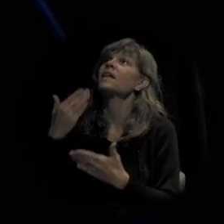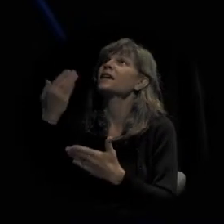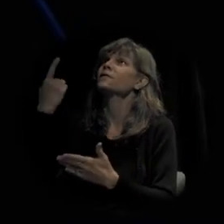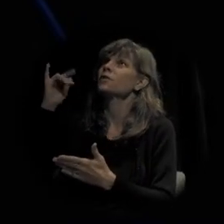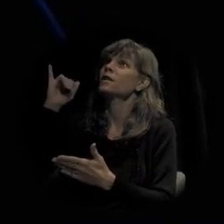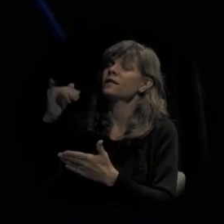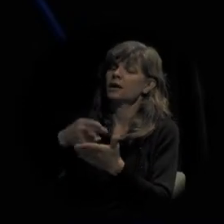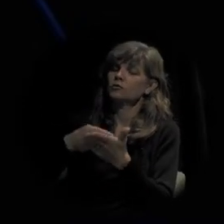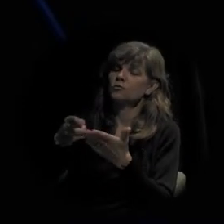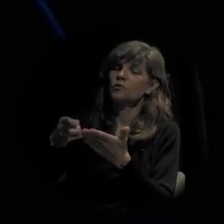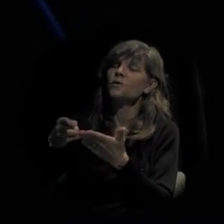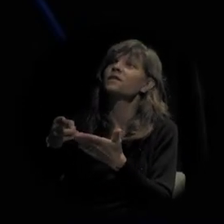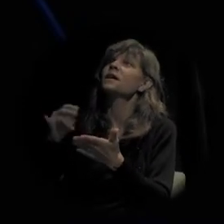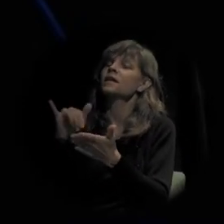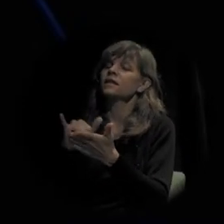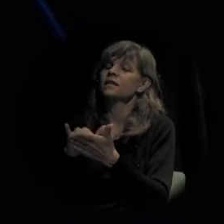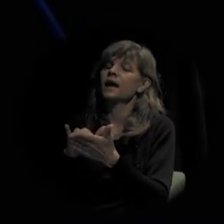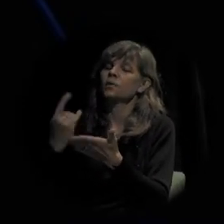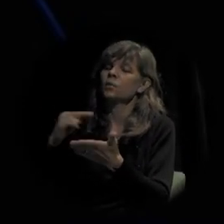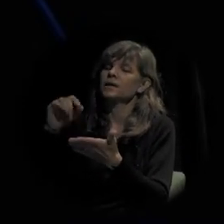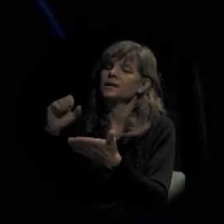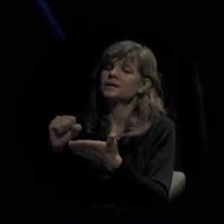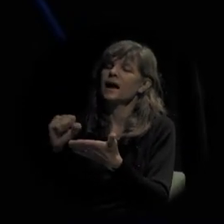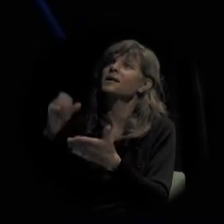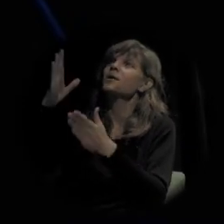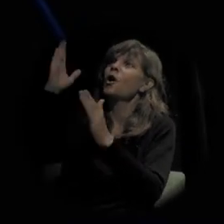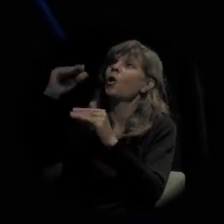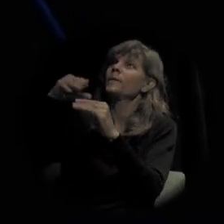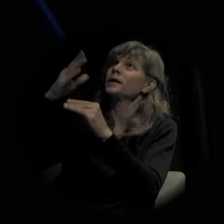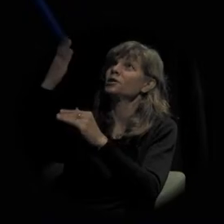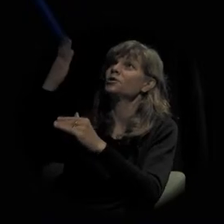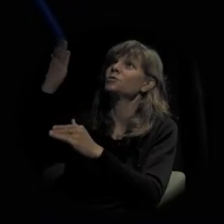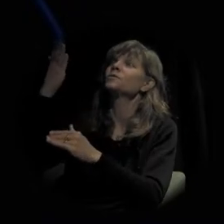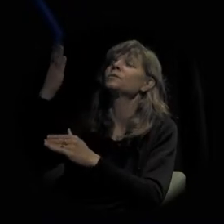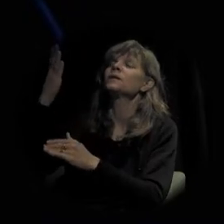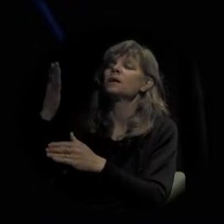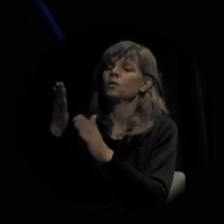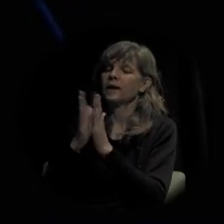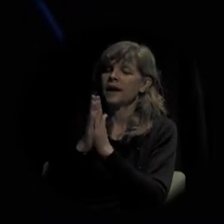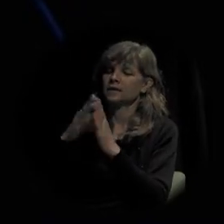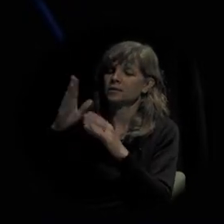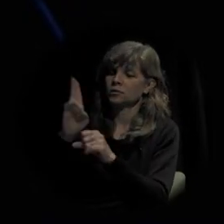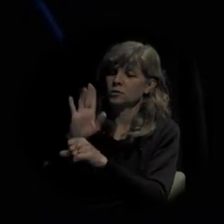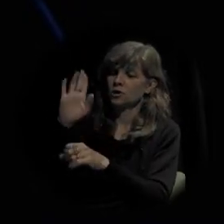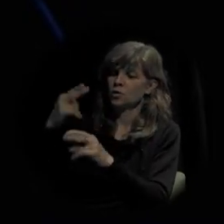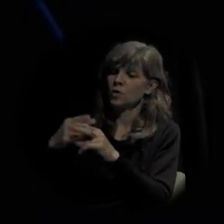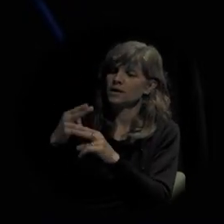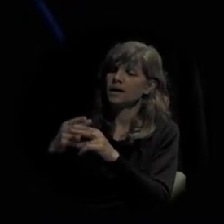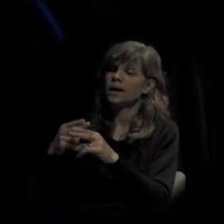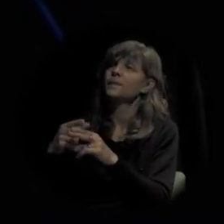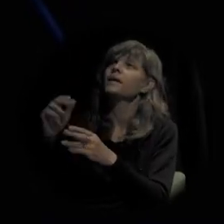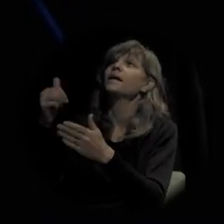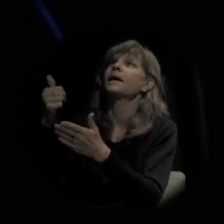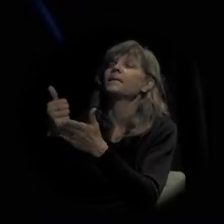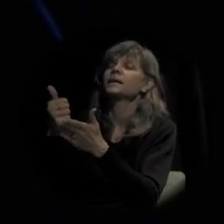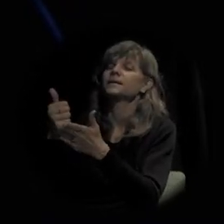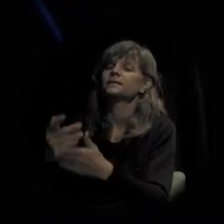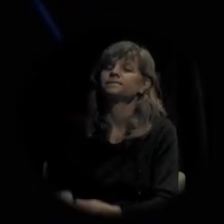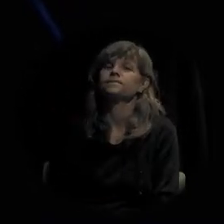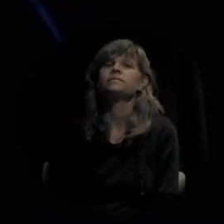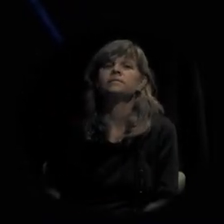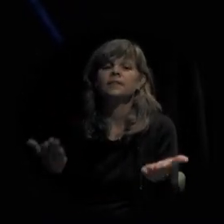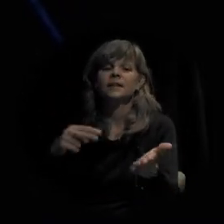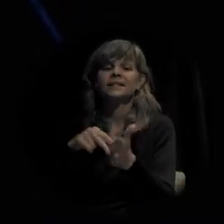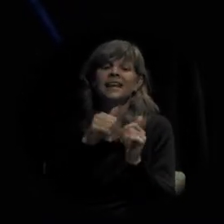Thank you that we can put our hope in you. It's in your name we ask and pray for these things. Amen. Let's